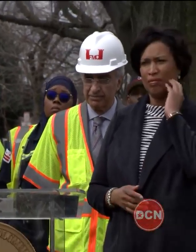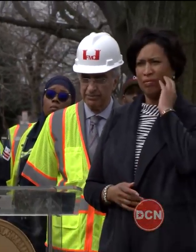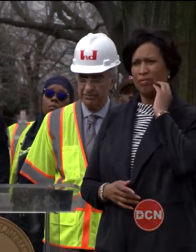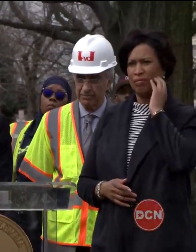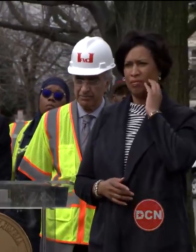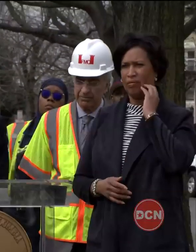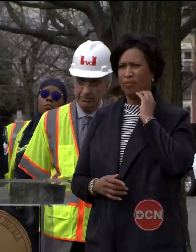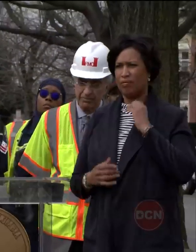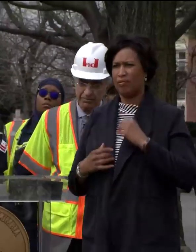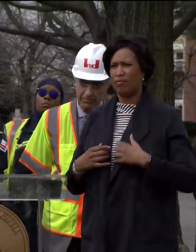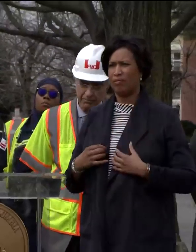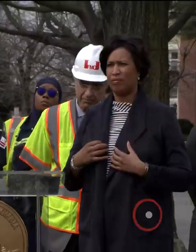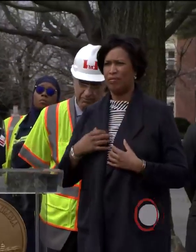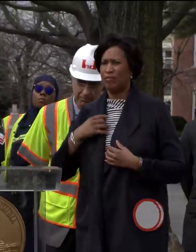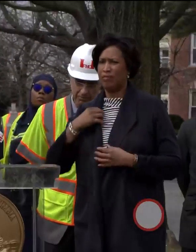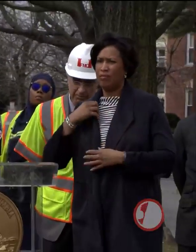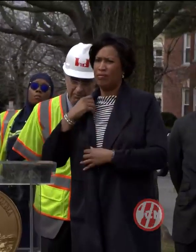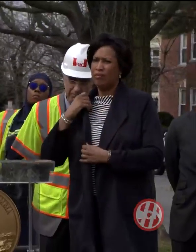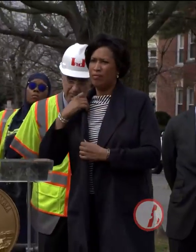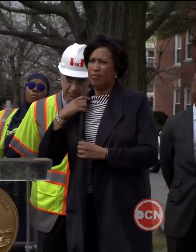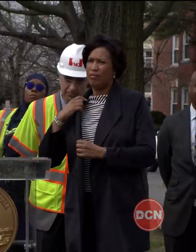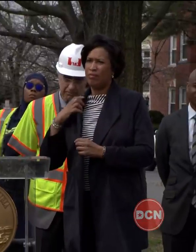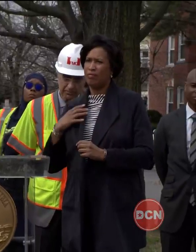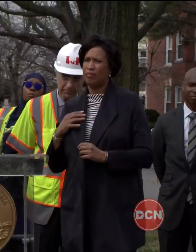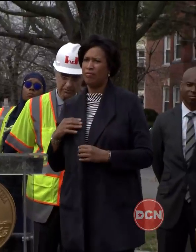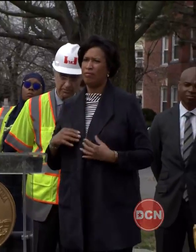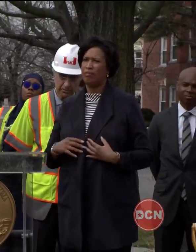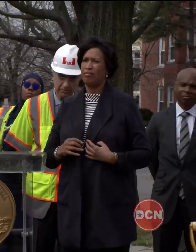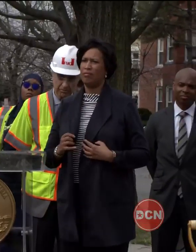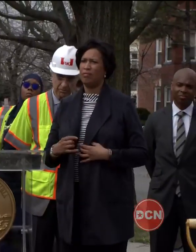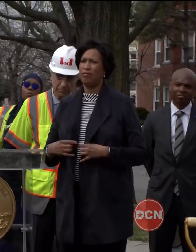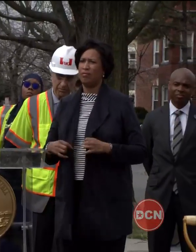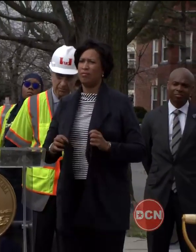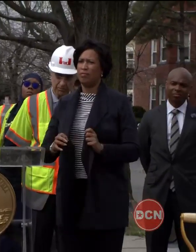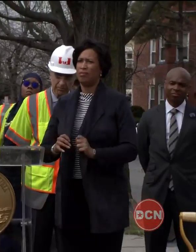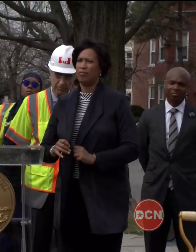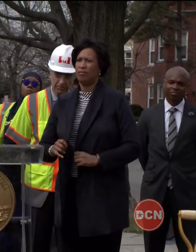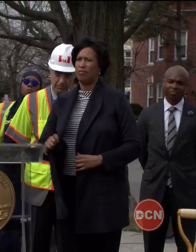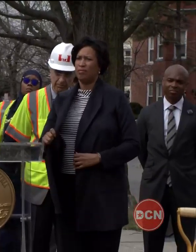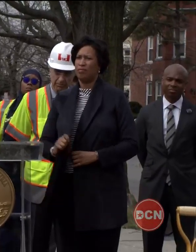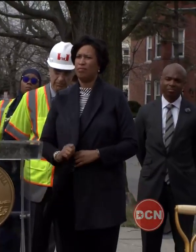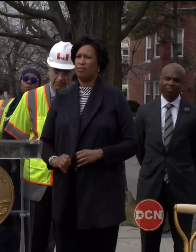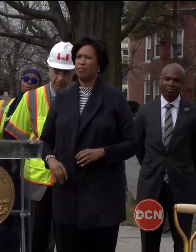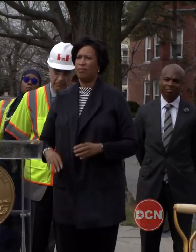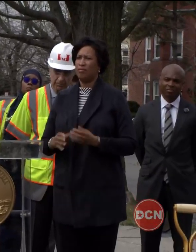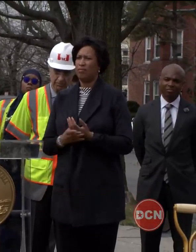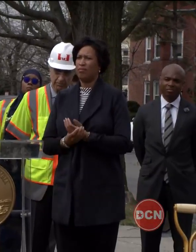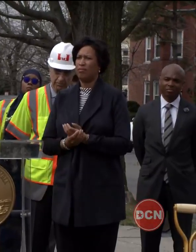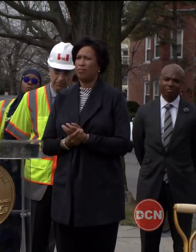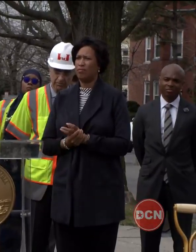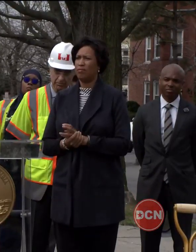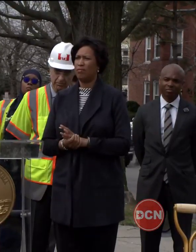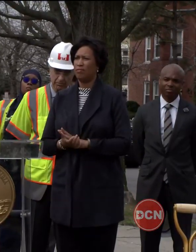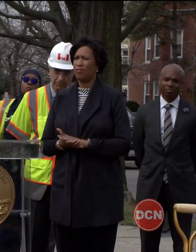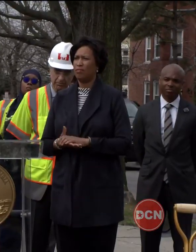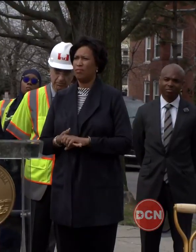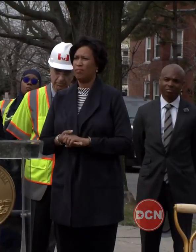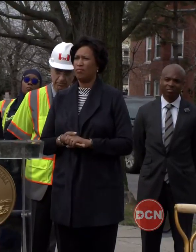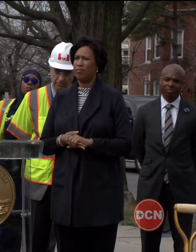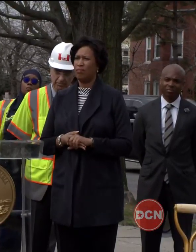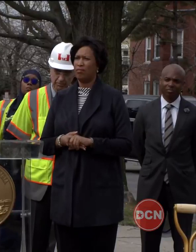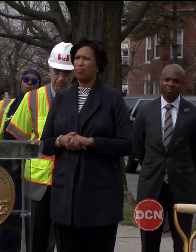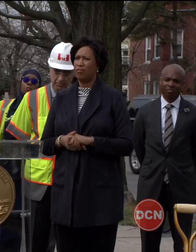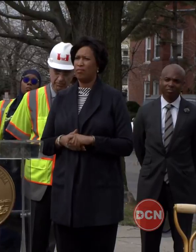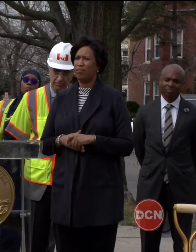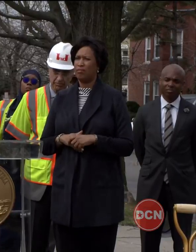You all, the city pays people if they, in some cases, right, if they destroy their tires on these potholes. What? How